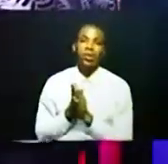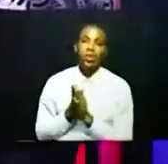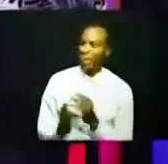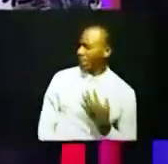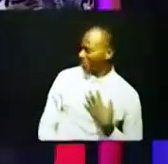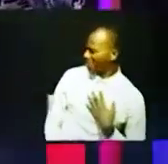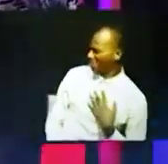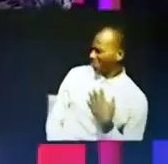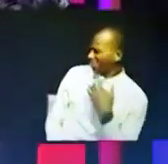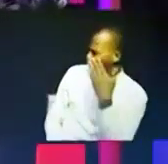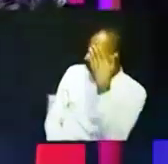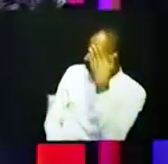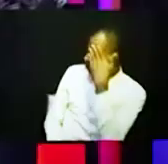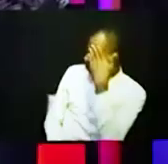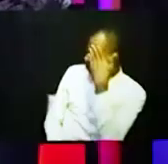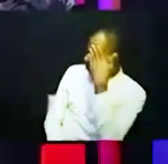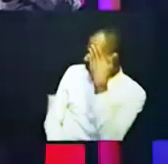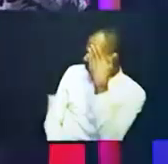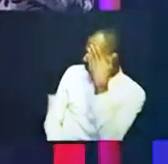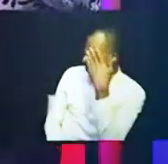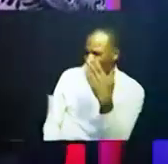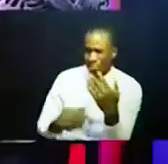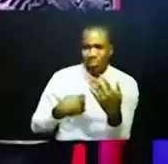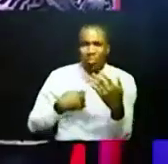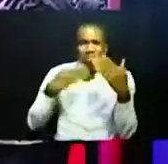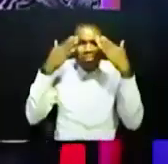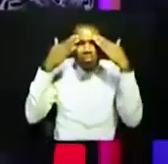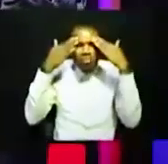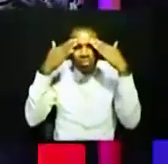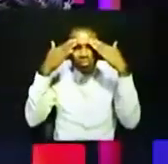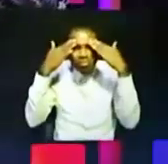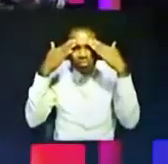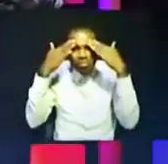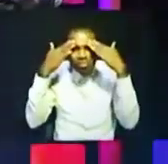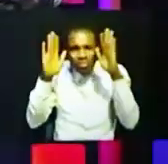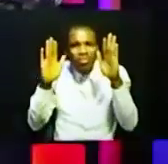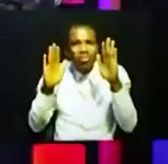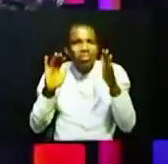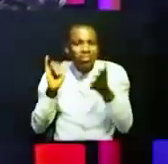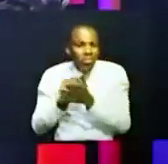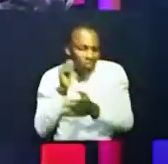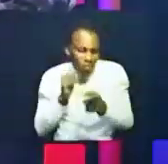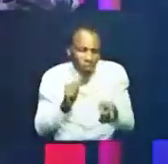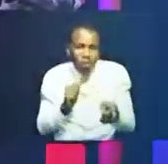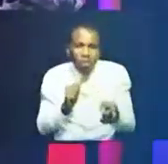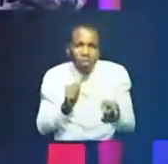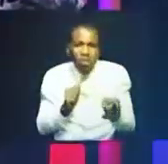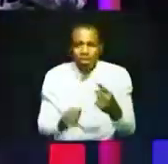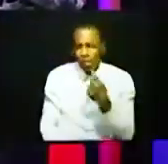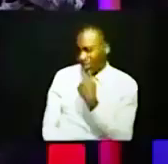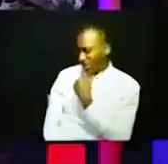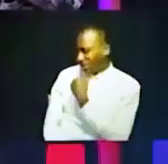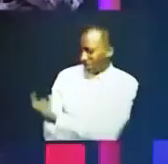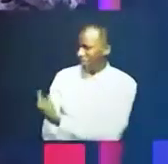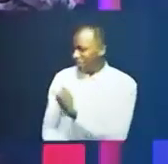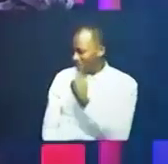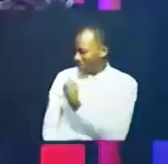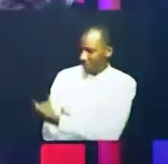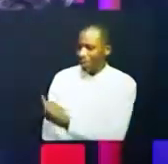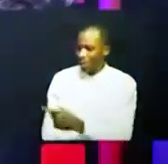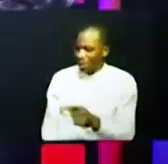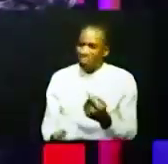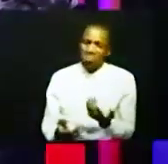why not. The lady countered defensively, but with less conviction this